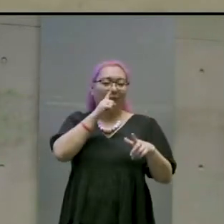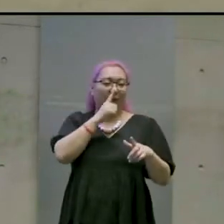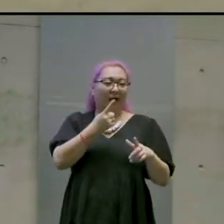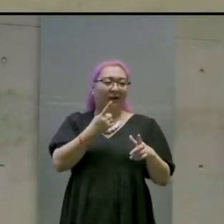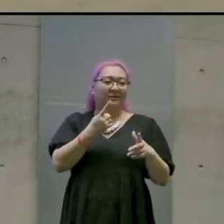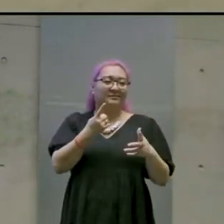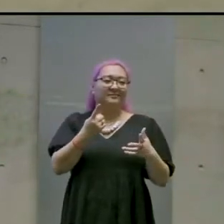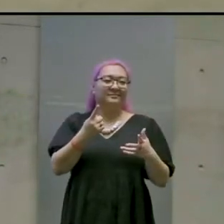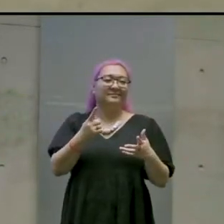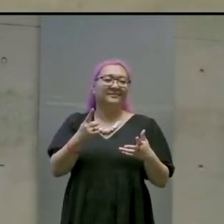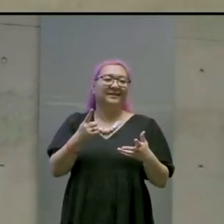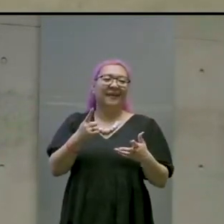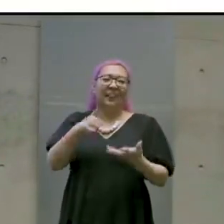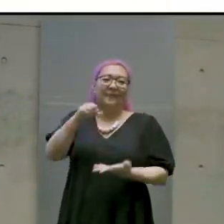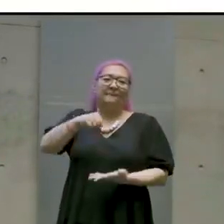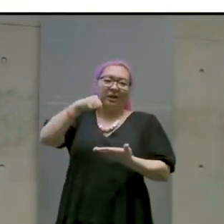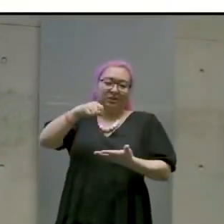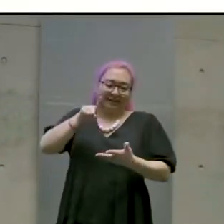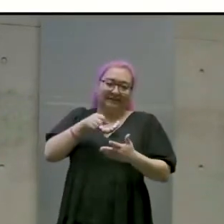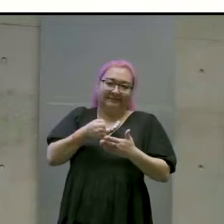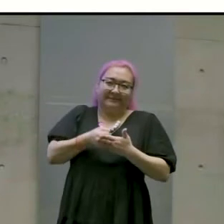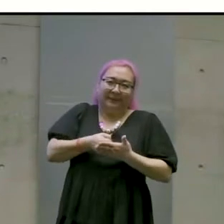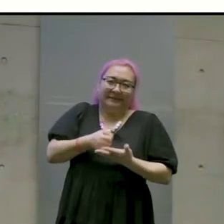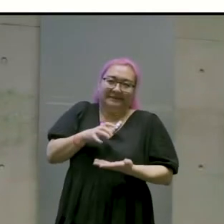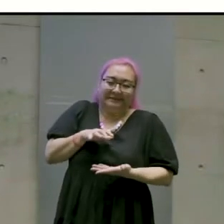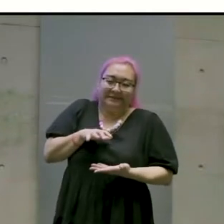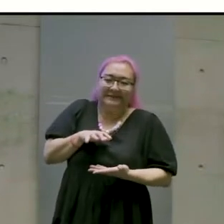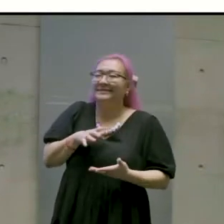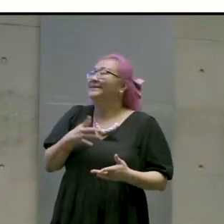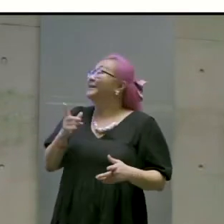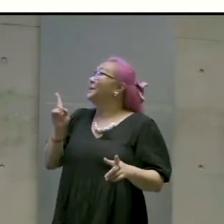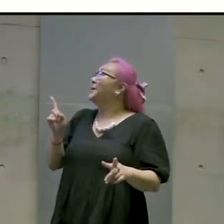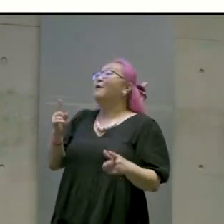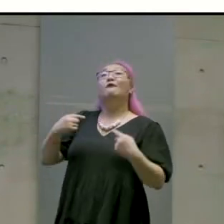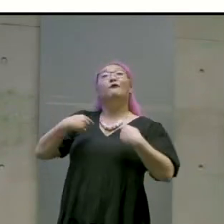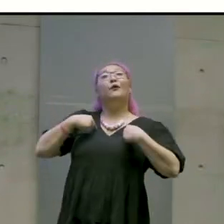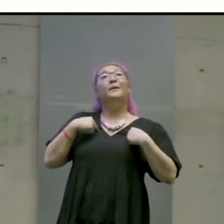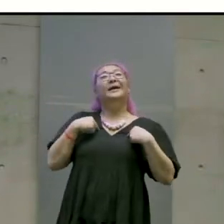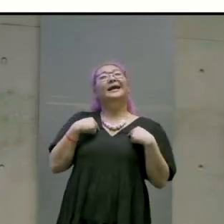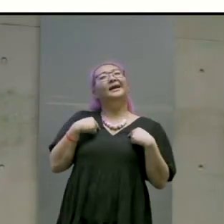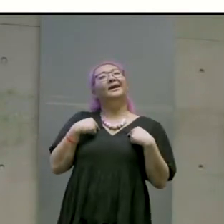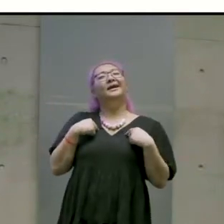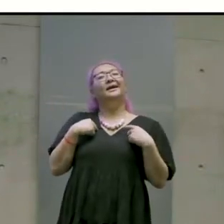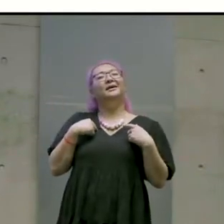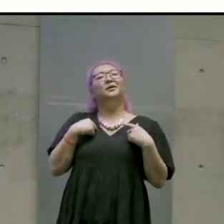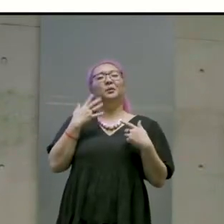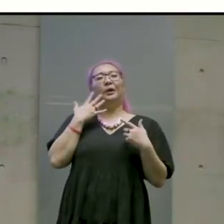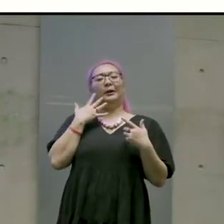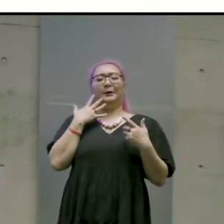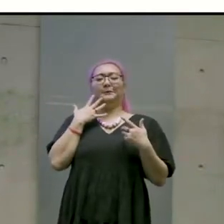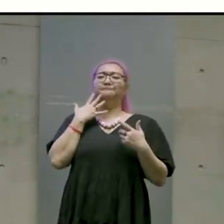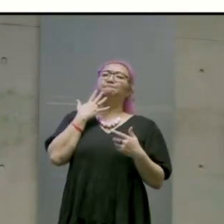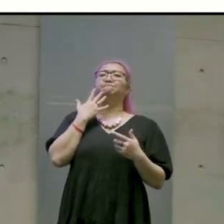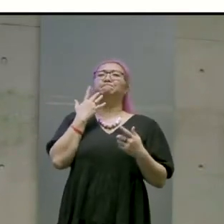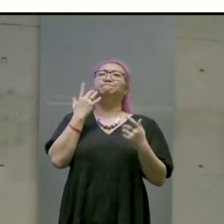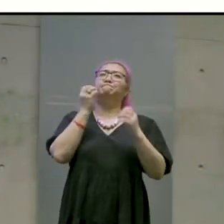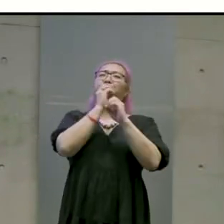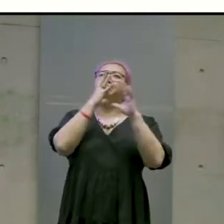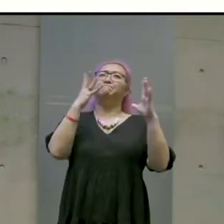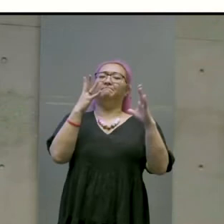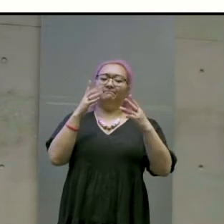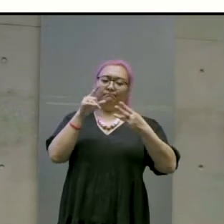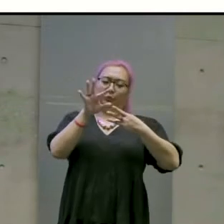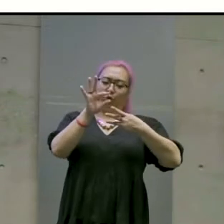So to sum up, basically, is that for me, what I find so charming about choice design is when you focus on that moment